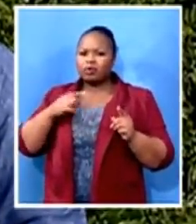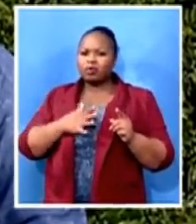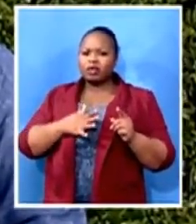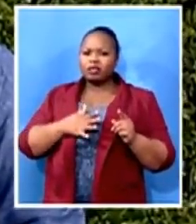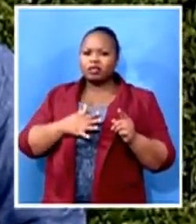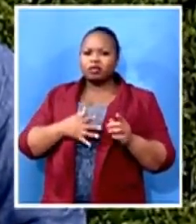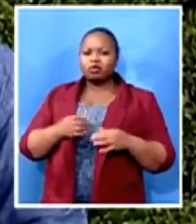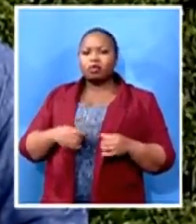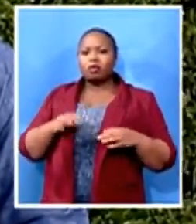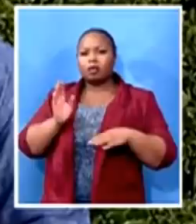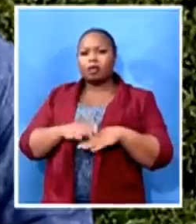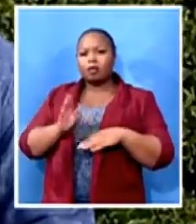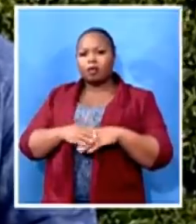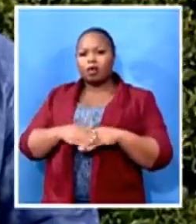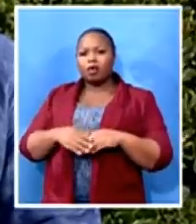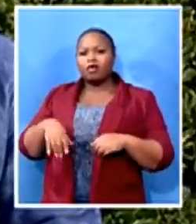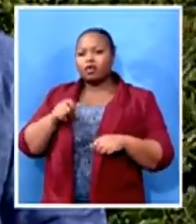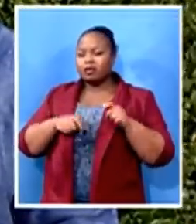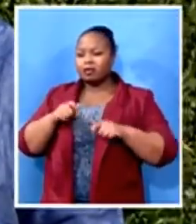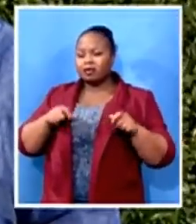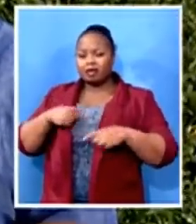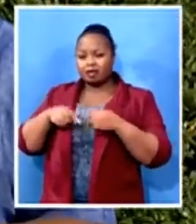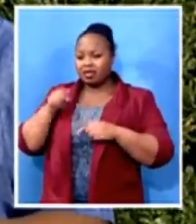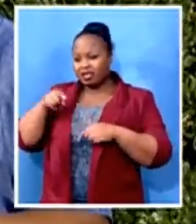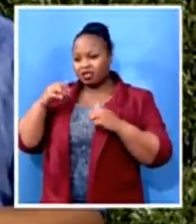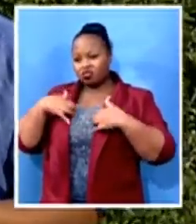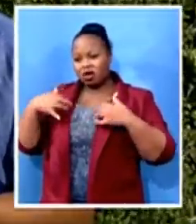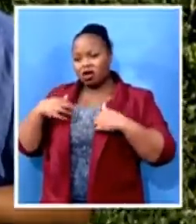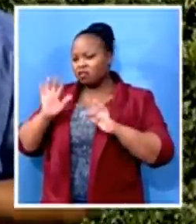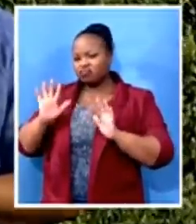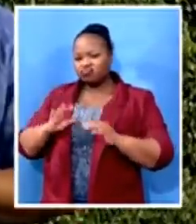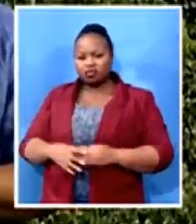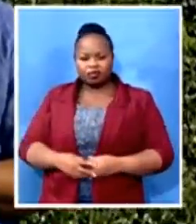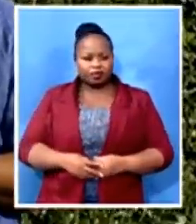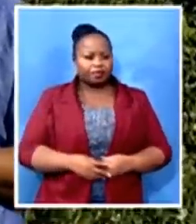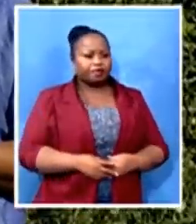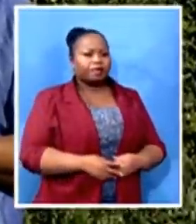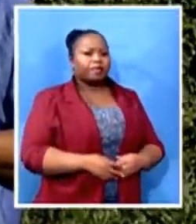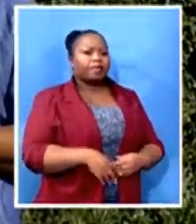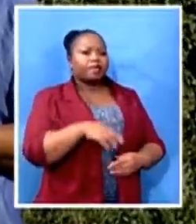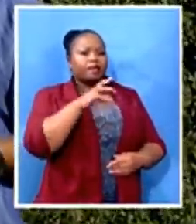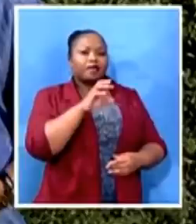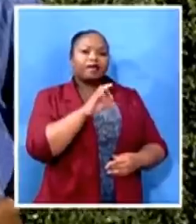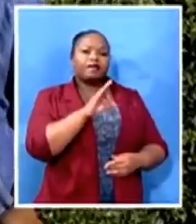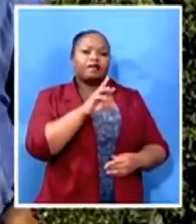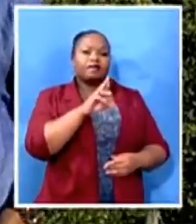around this decision. Now, Premier, Frere Hospital is a provincial hospital which is used as a